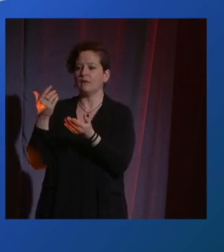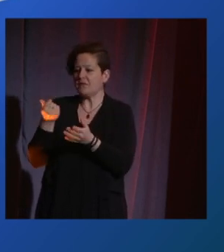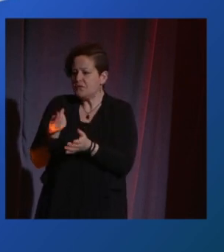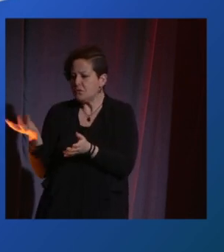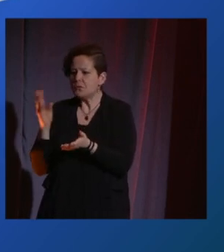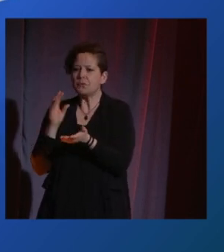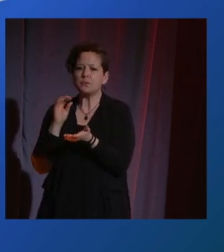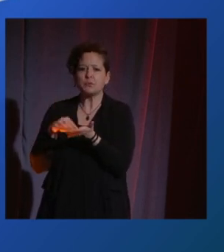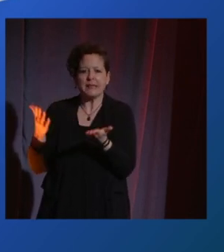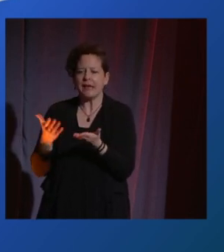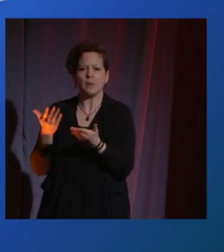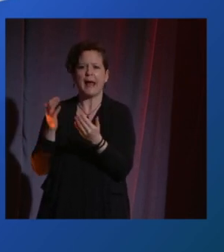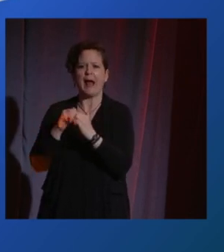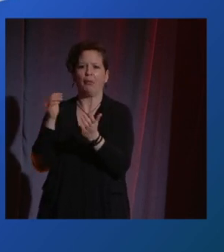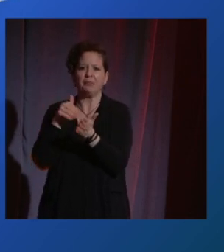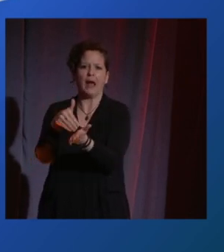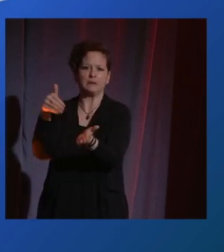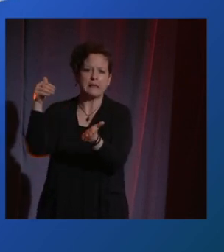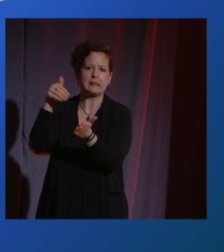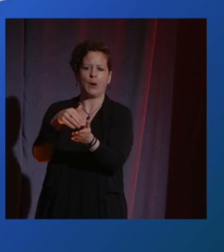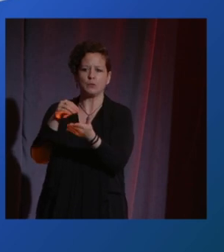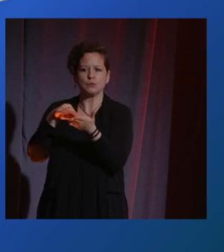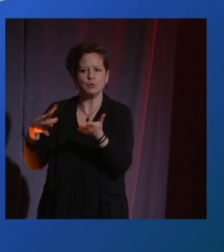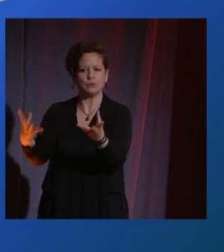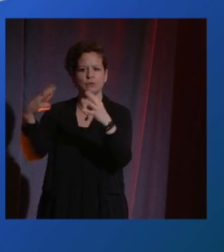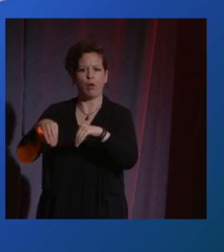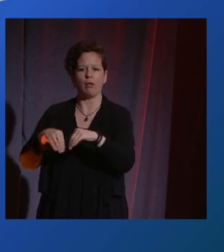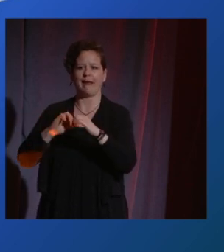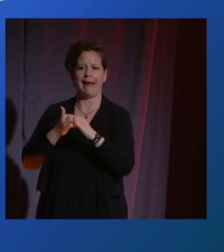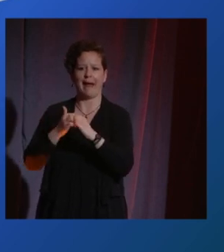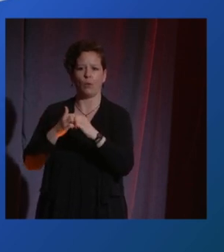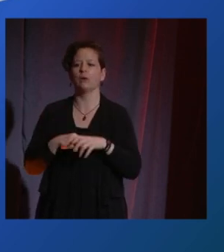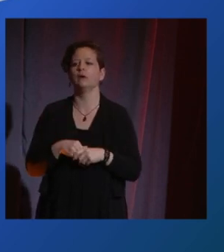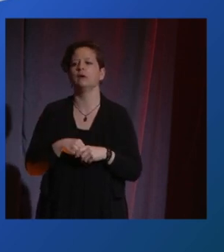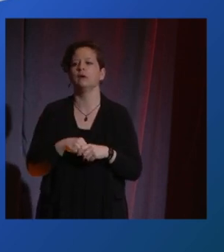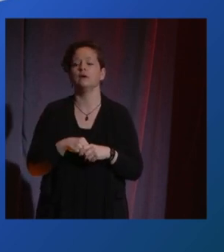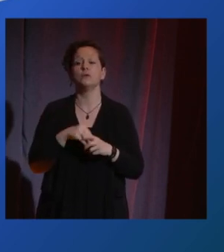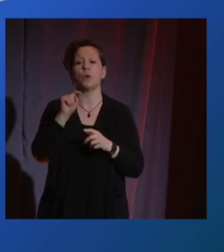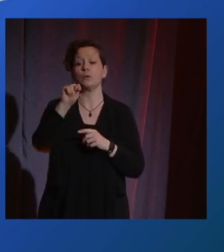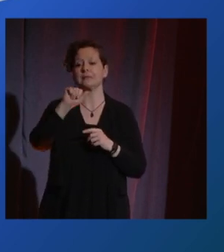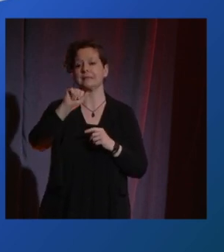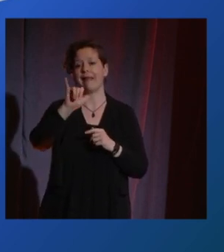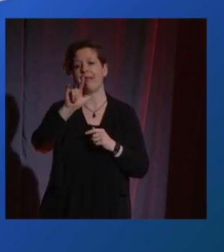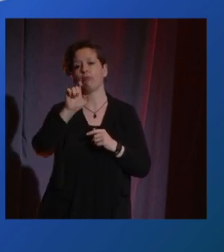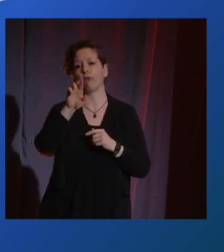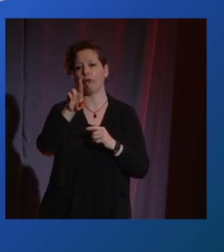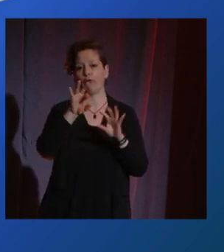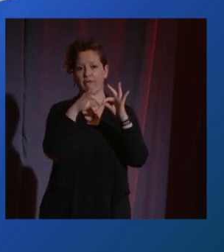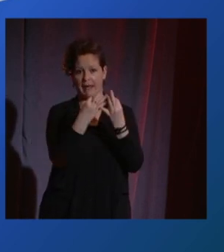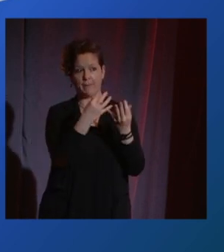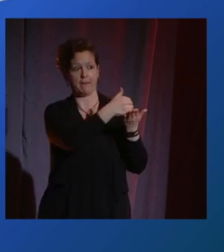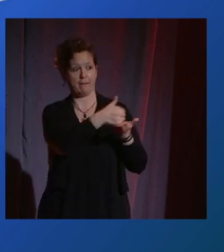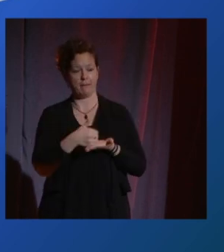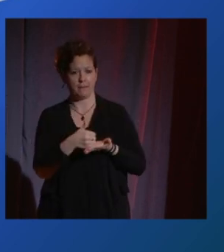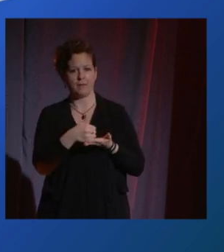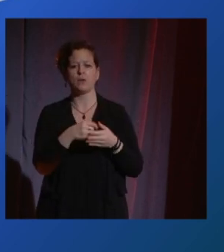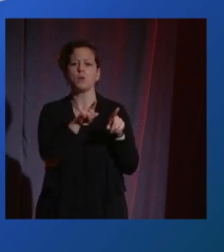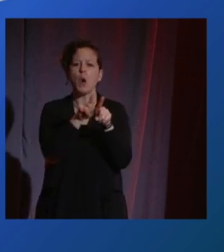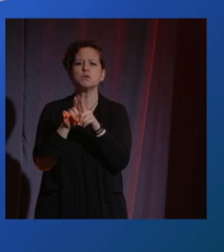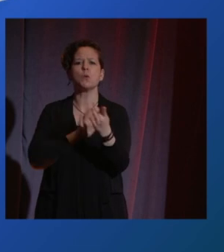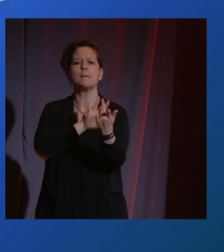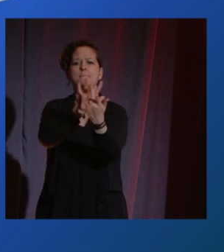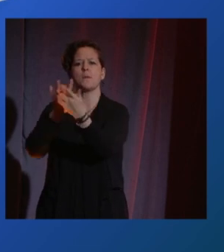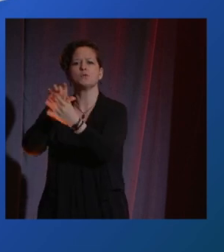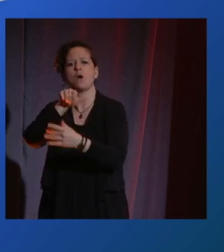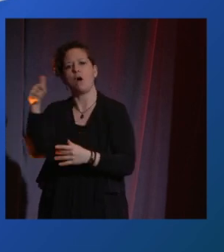started to create this Vision uh sponsored very generously by the Taylor family but approached other organizations in the region and